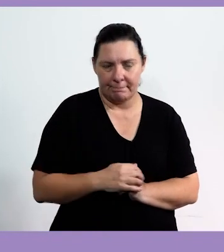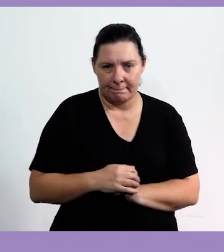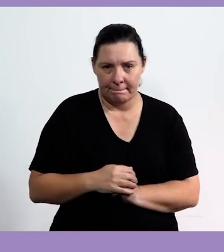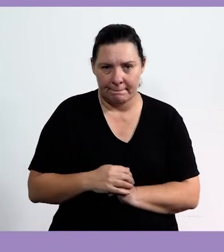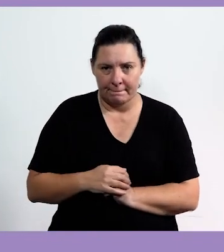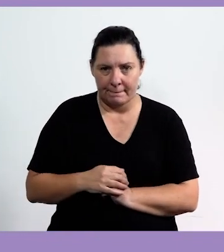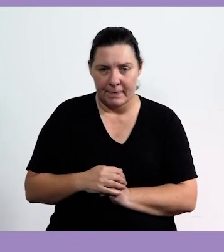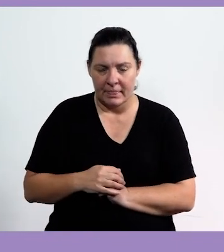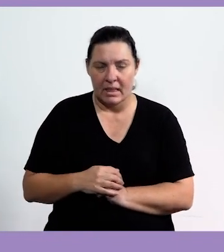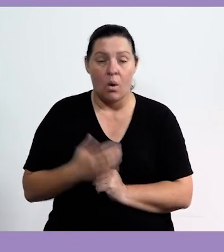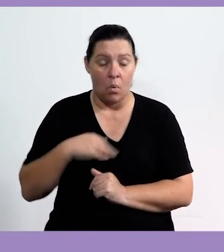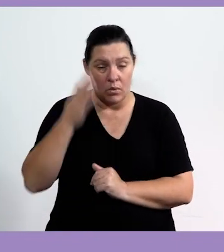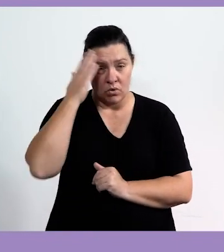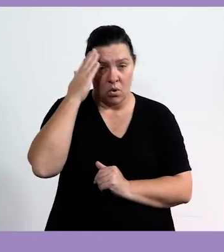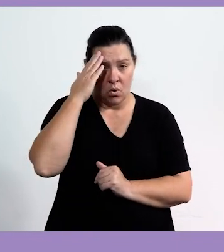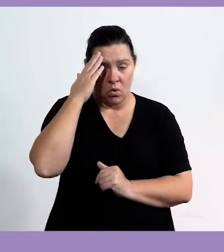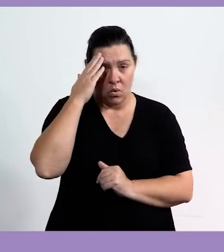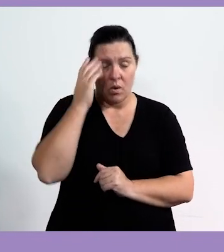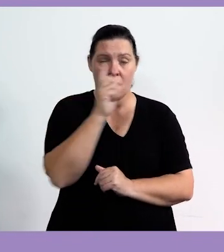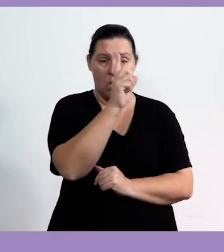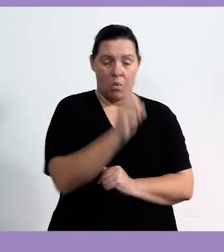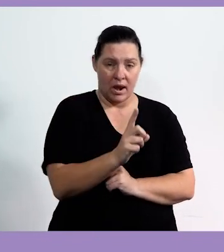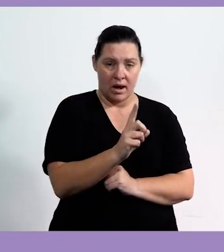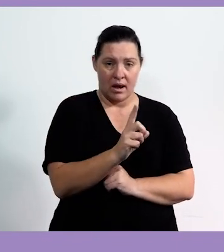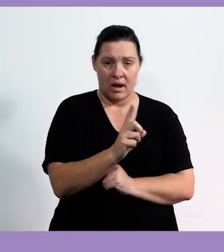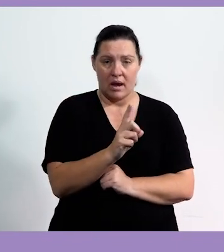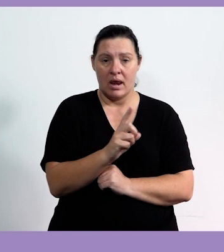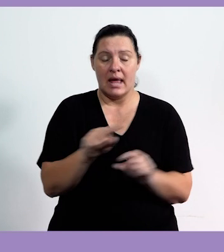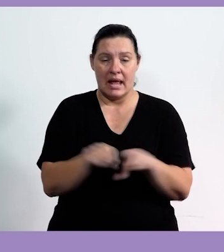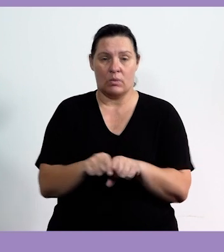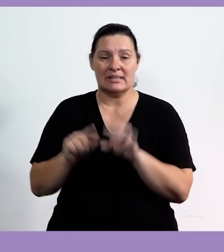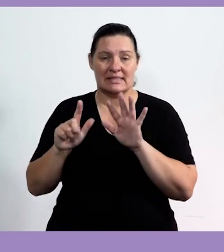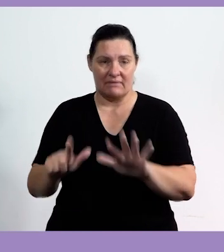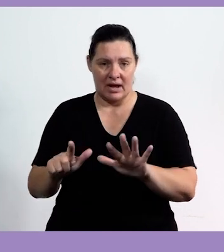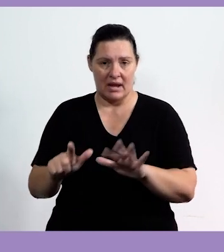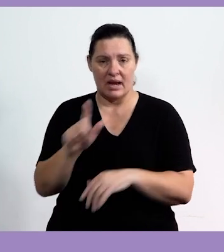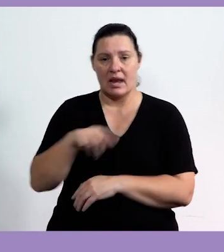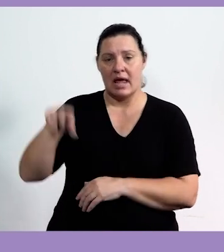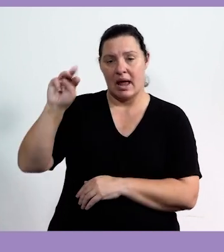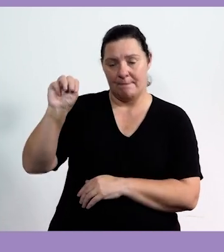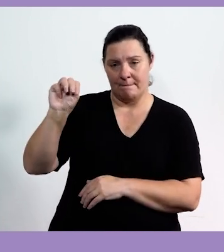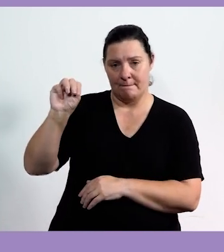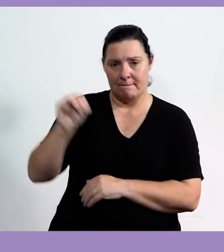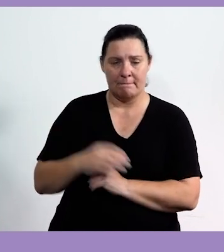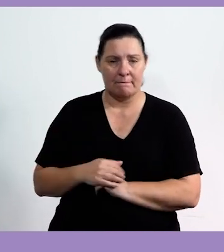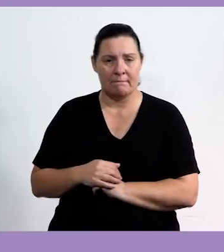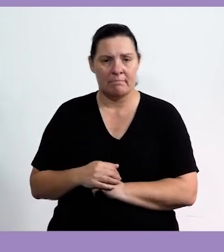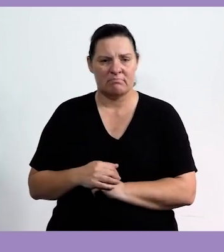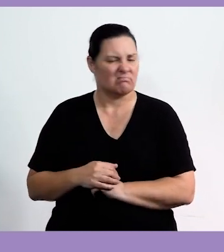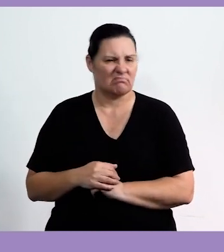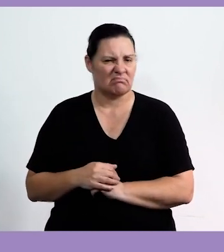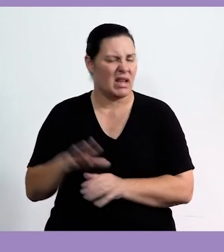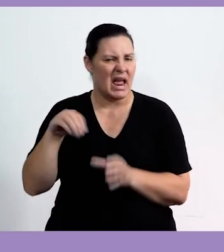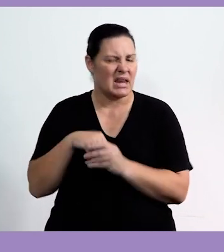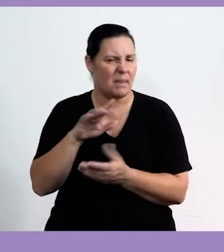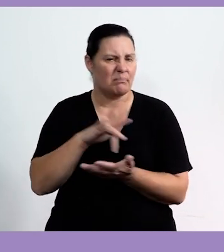M. So we know that 1 is equals to 7 to the exponent M. What do you think